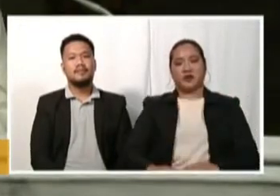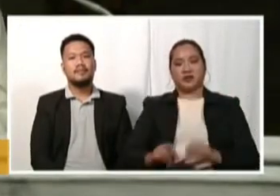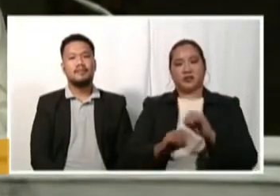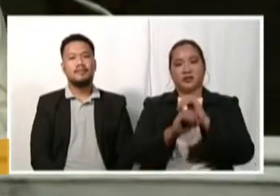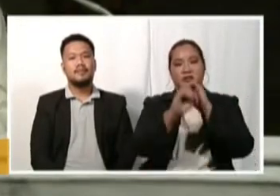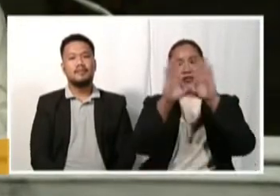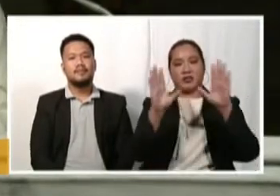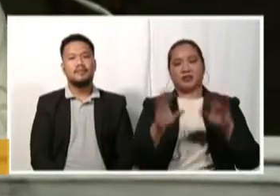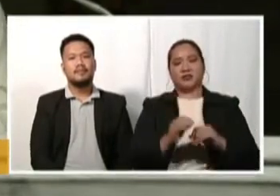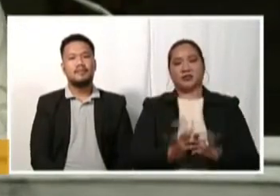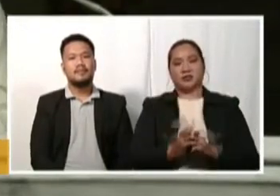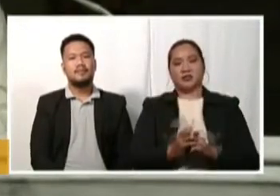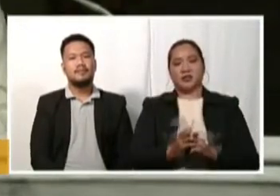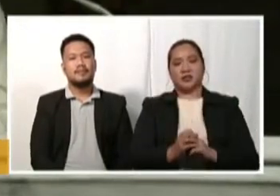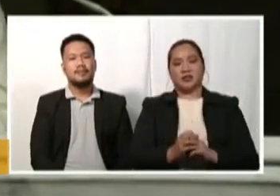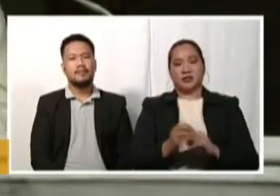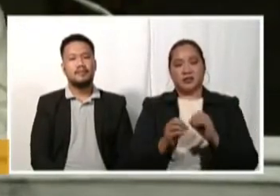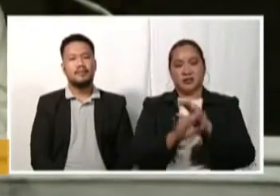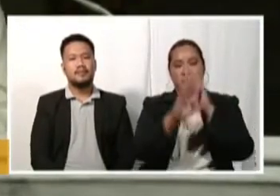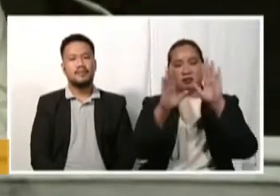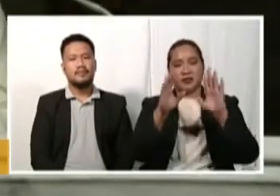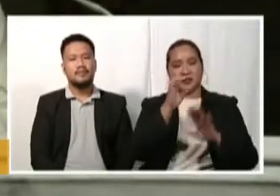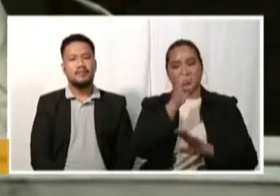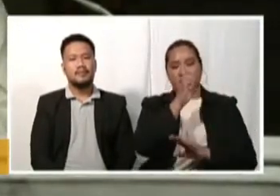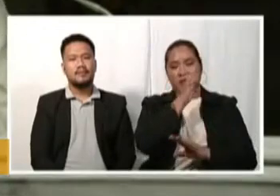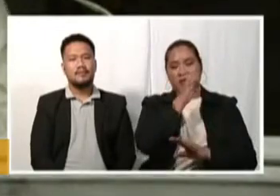clear, enlightening the eye.